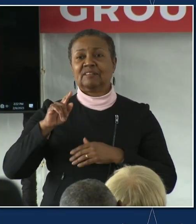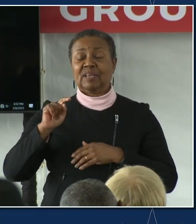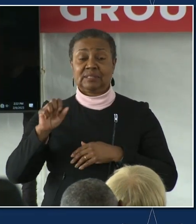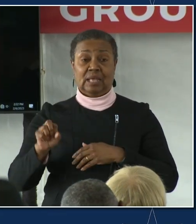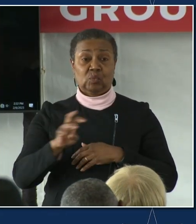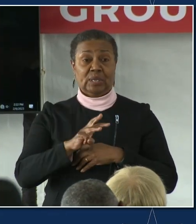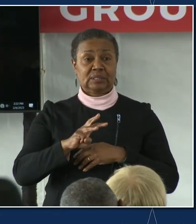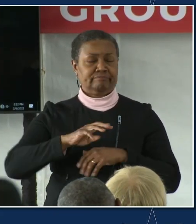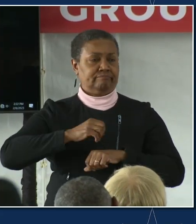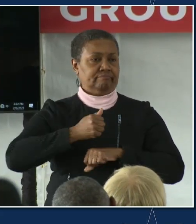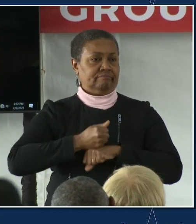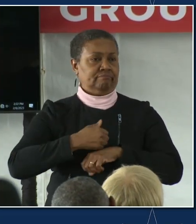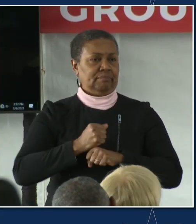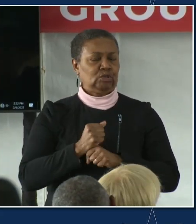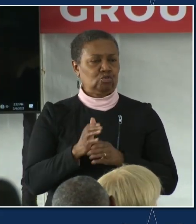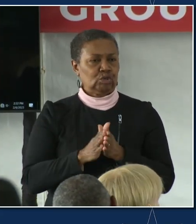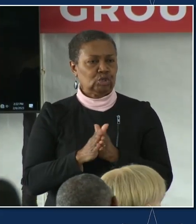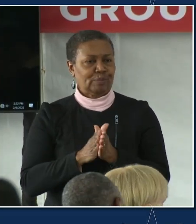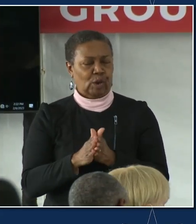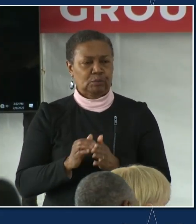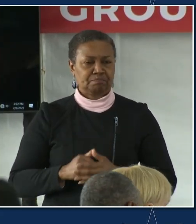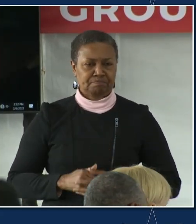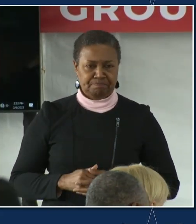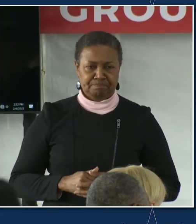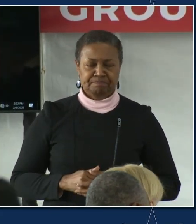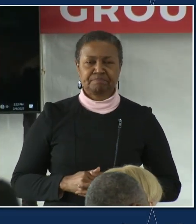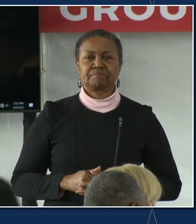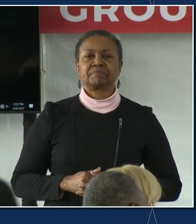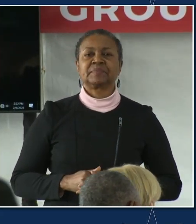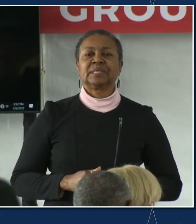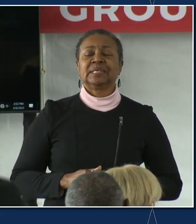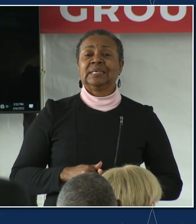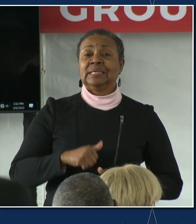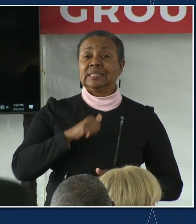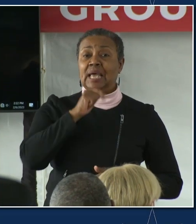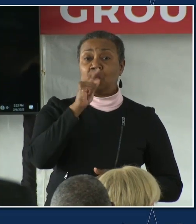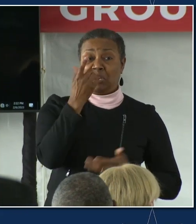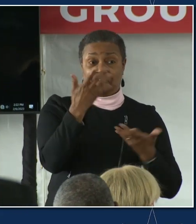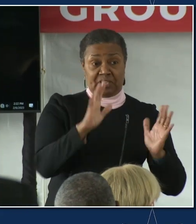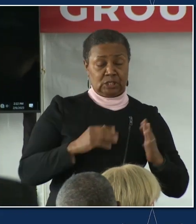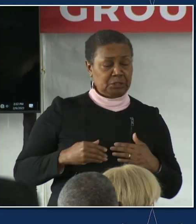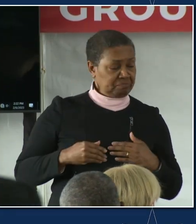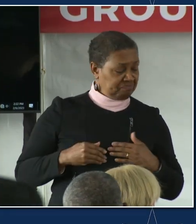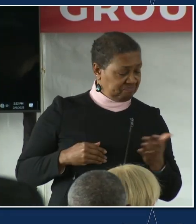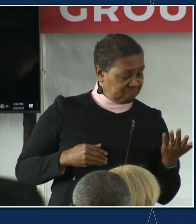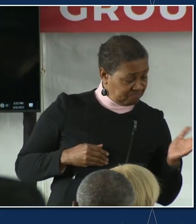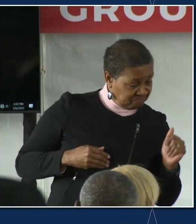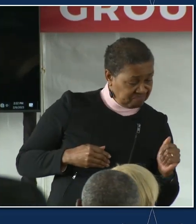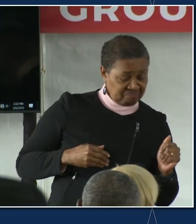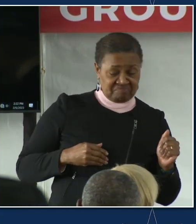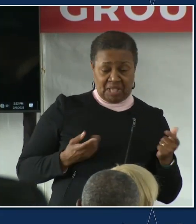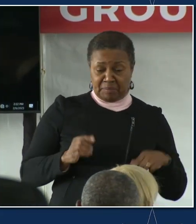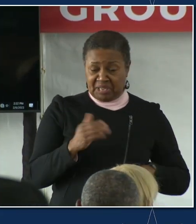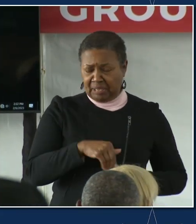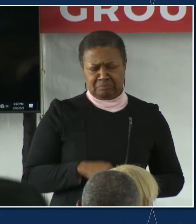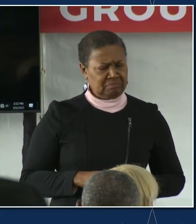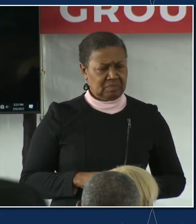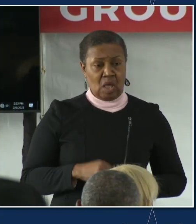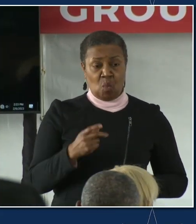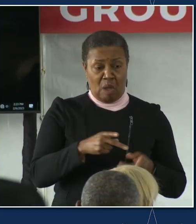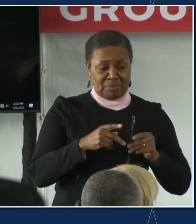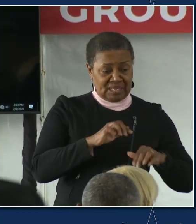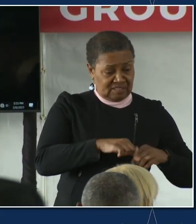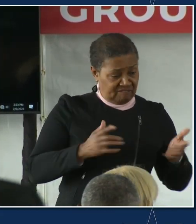is designed to spur. In other words, not one and done, not something that will be in one